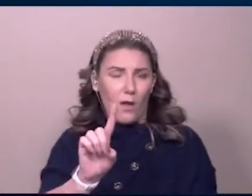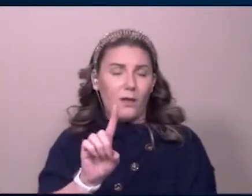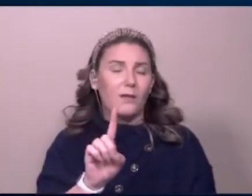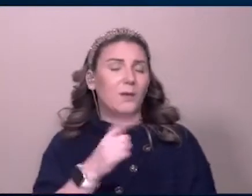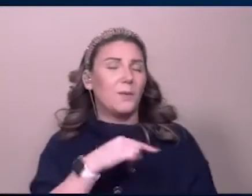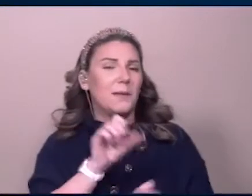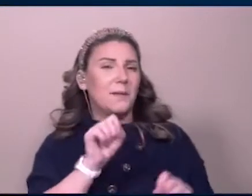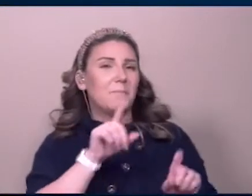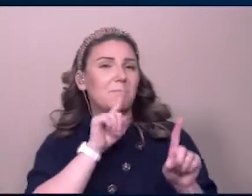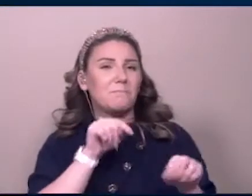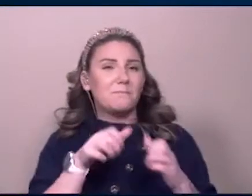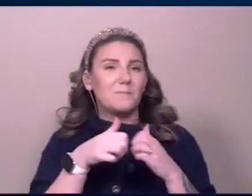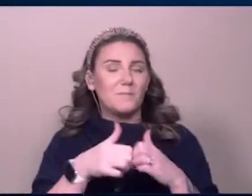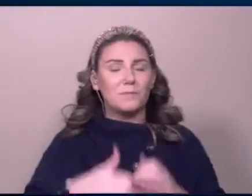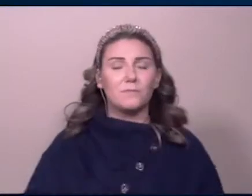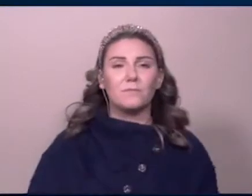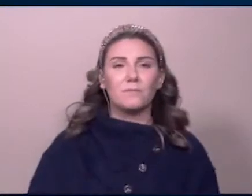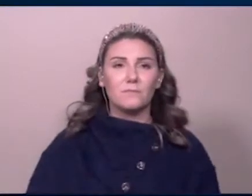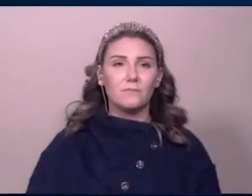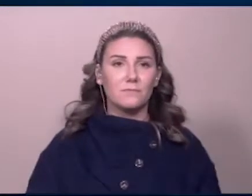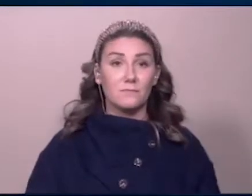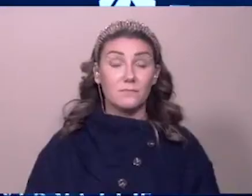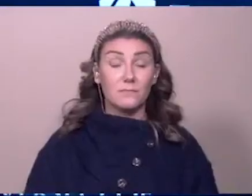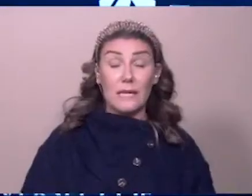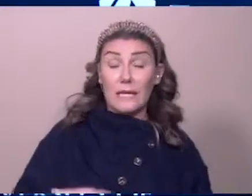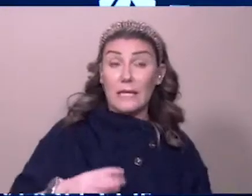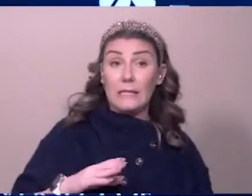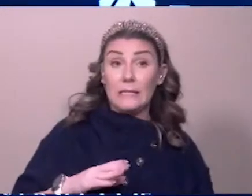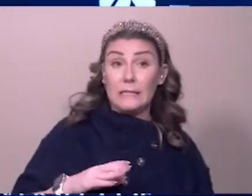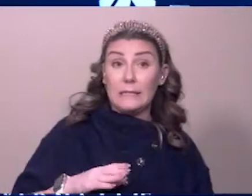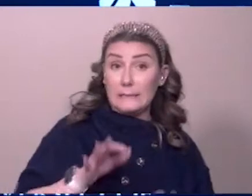together. Our simple belief is that